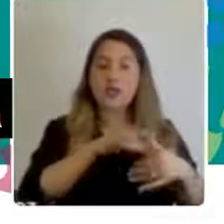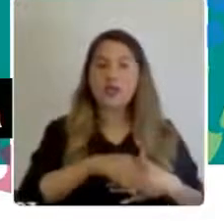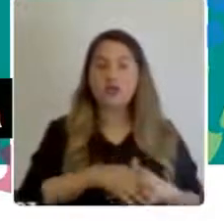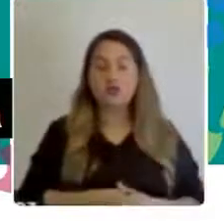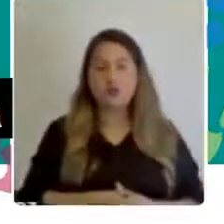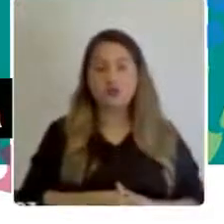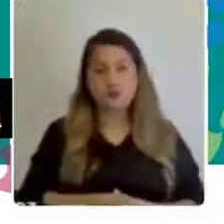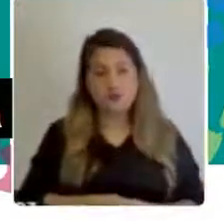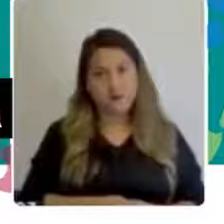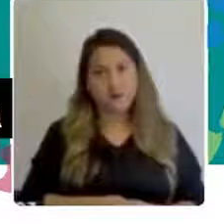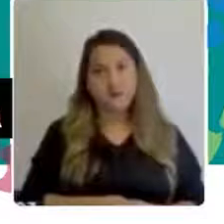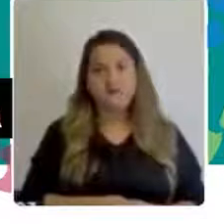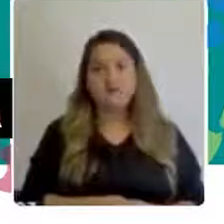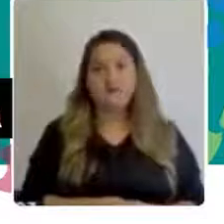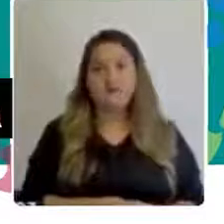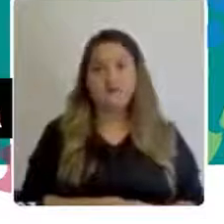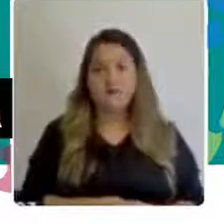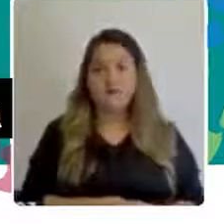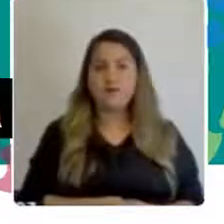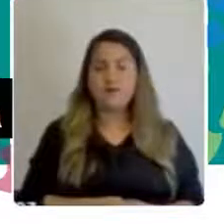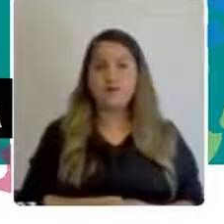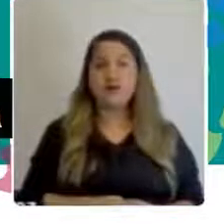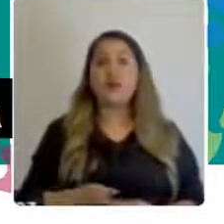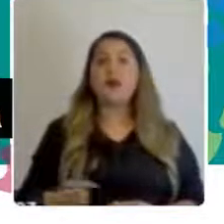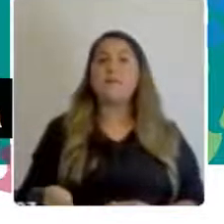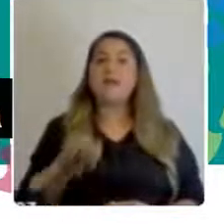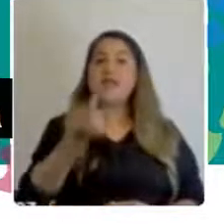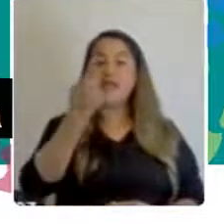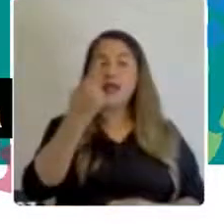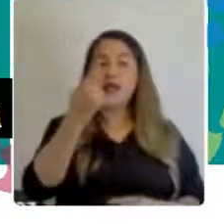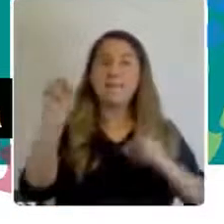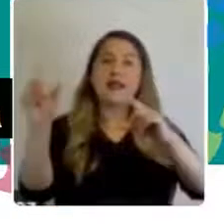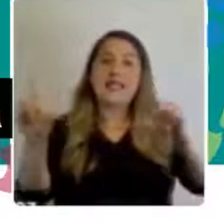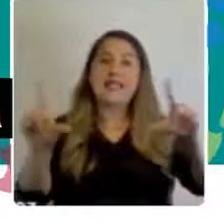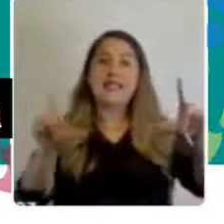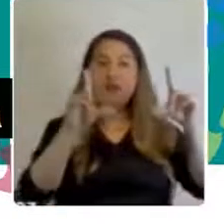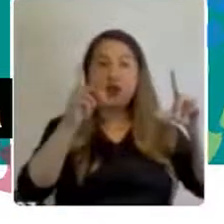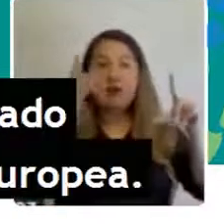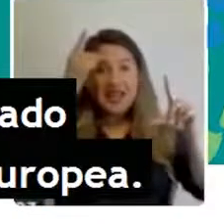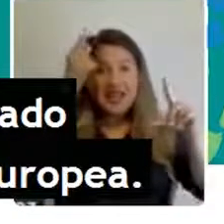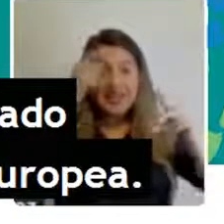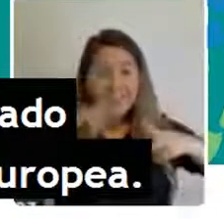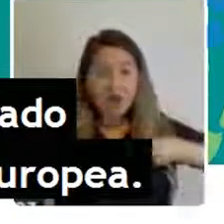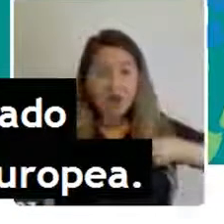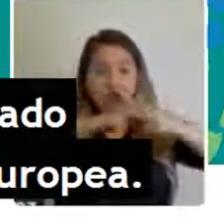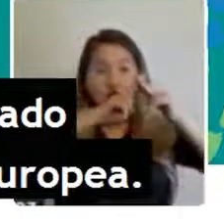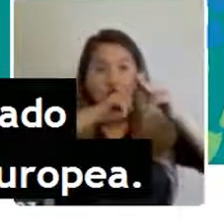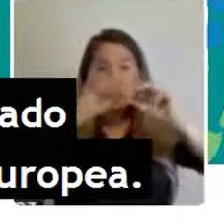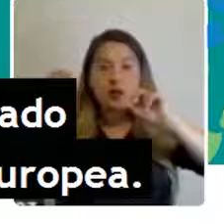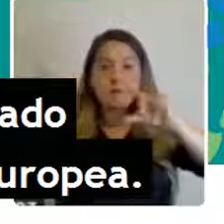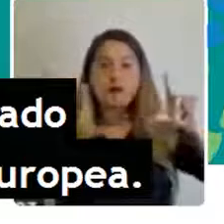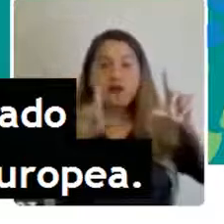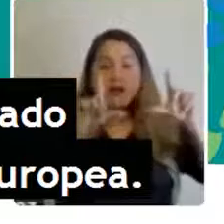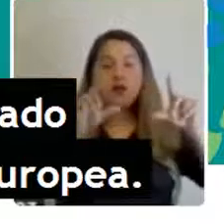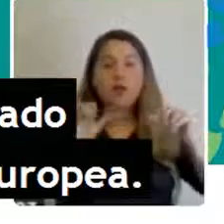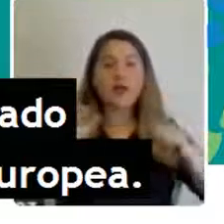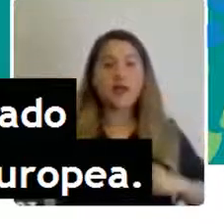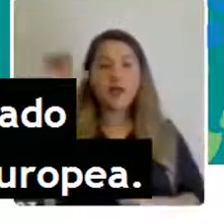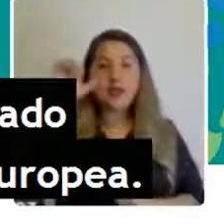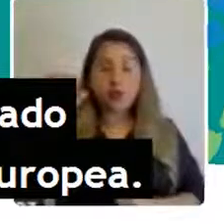idea to build a platform in Europe was through EpiRare, and I'm proud that I